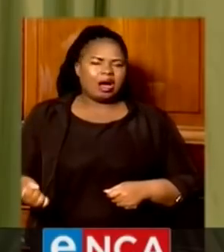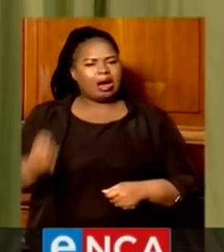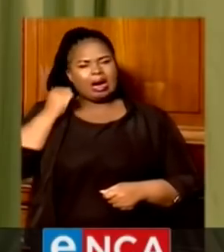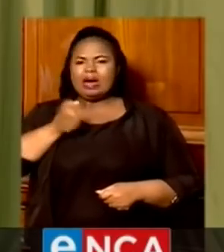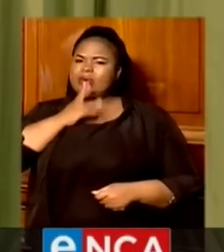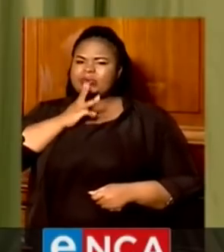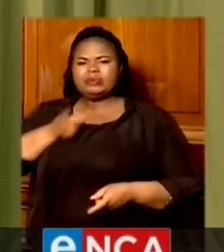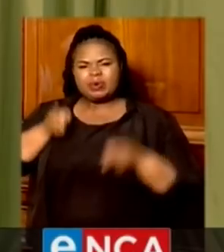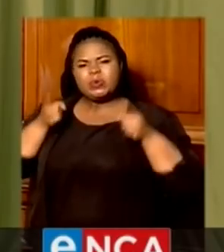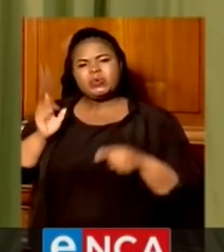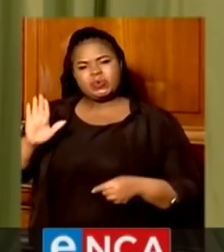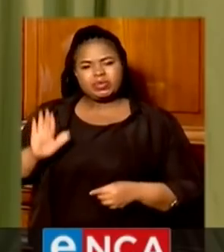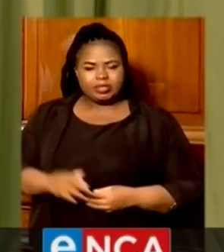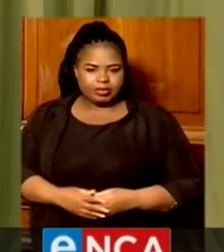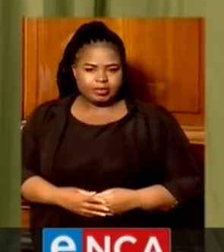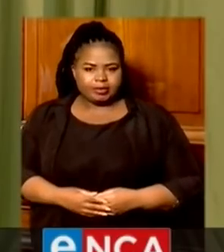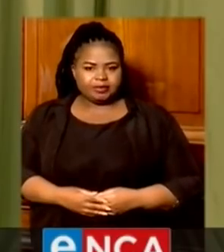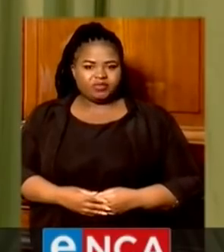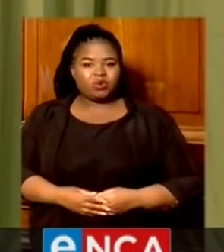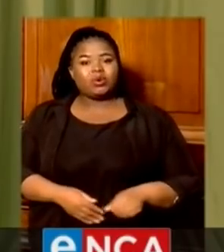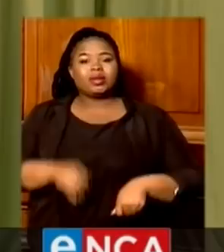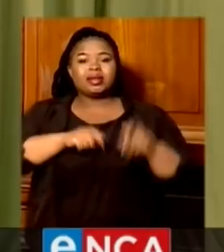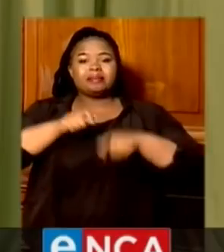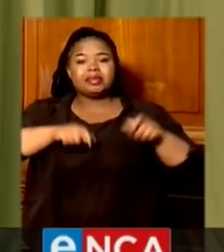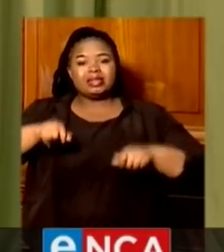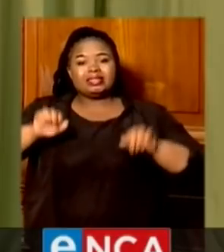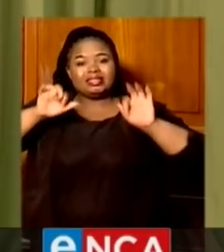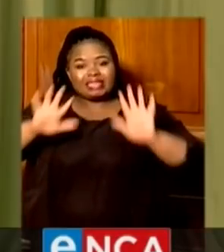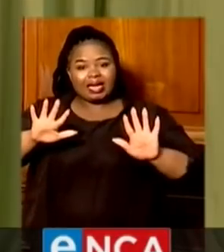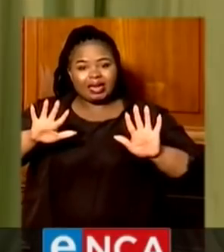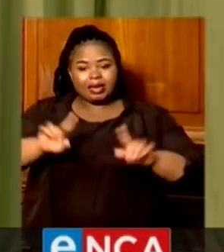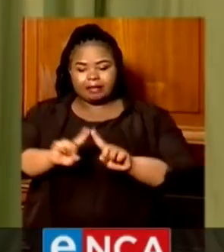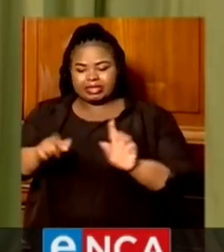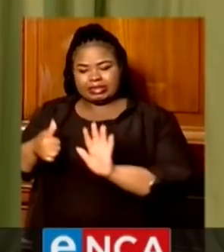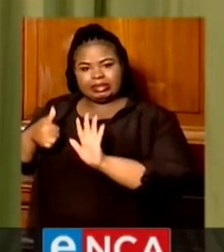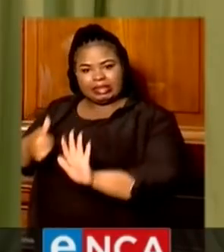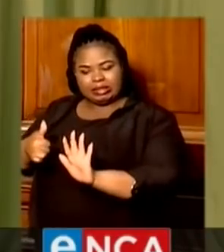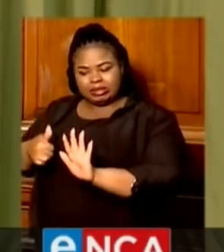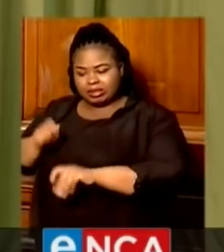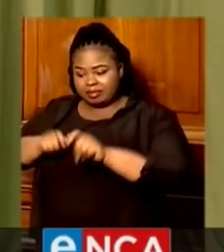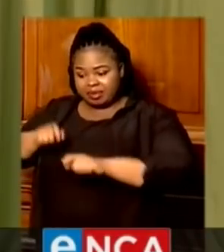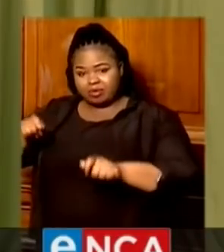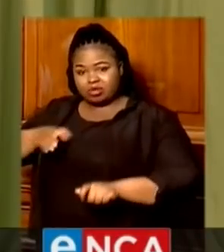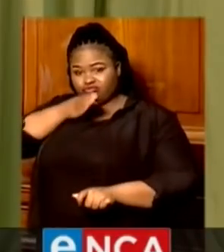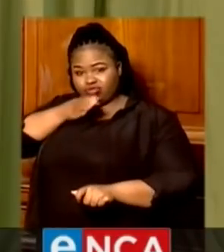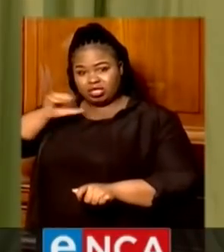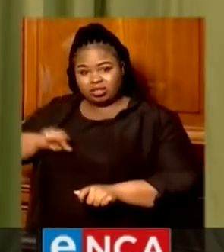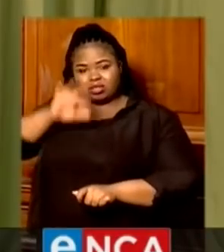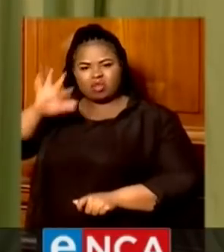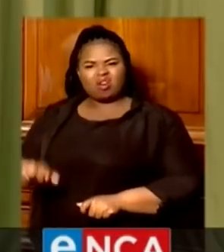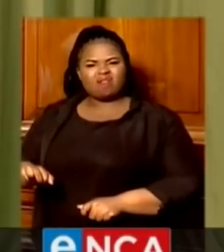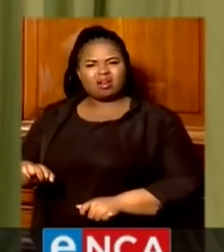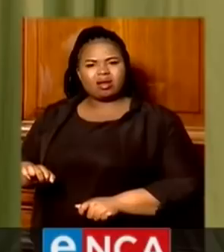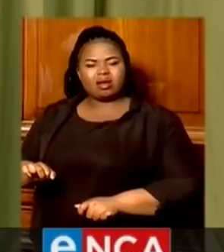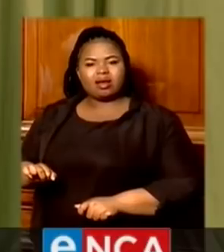Almost 6 out of 10 drinkers over the age of 15 in South Africa are reported to engage in what is